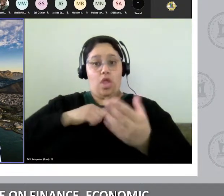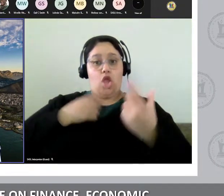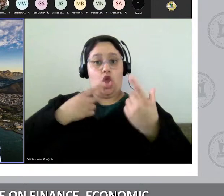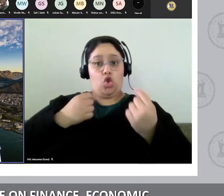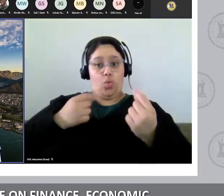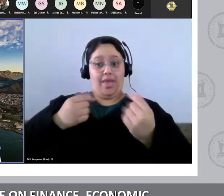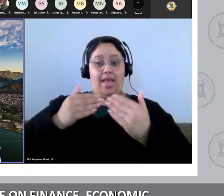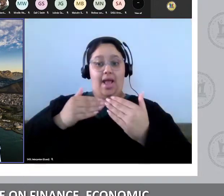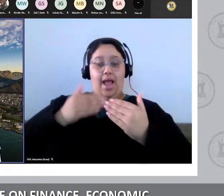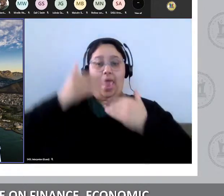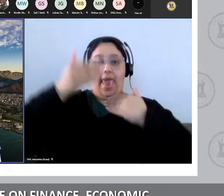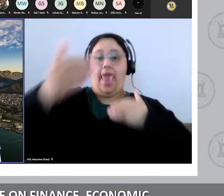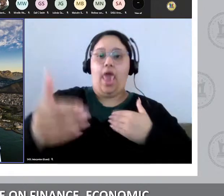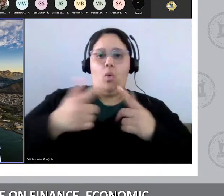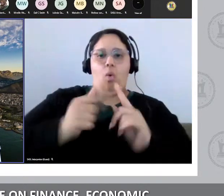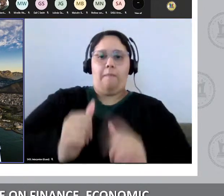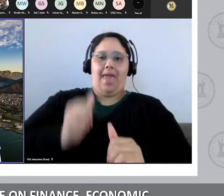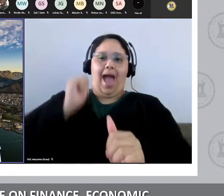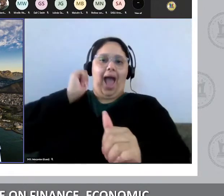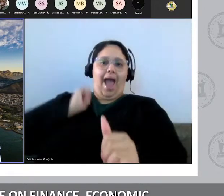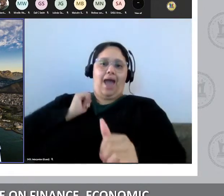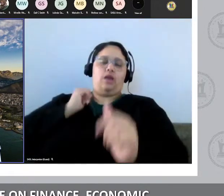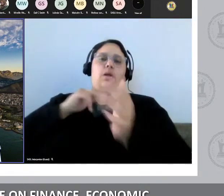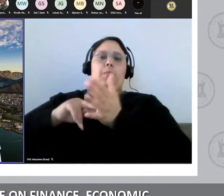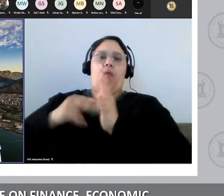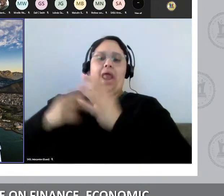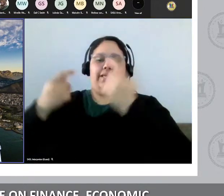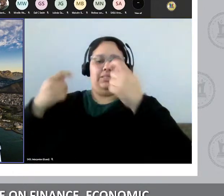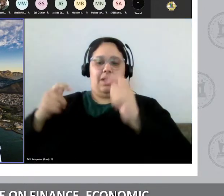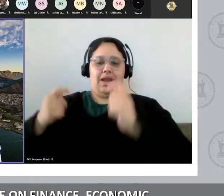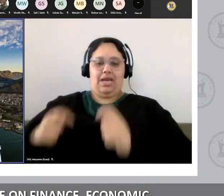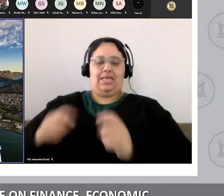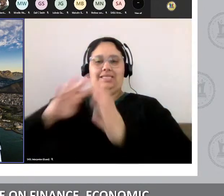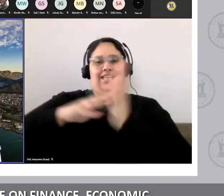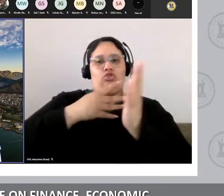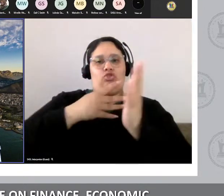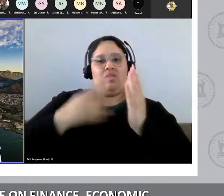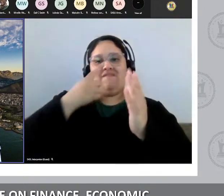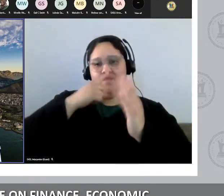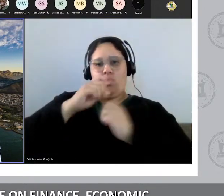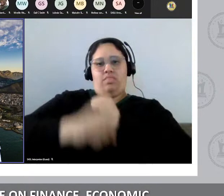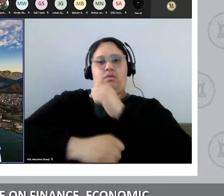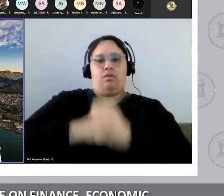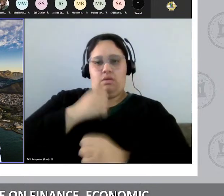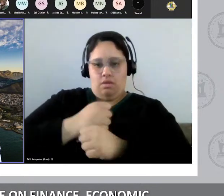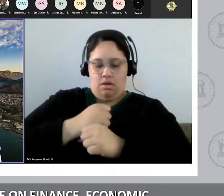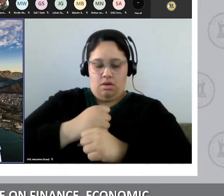ahead or behind of our planned spending schedule for the year?